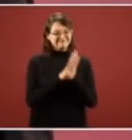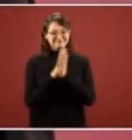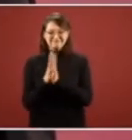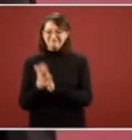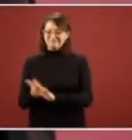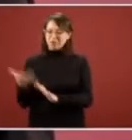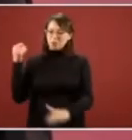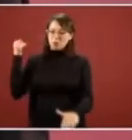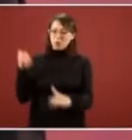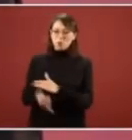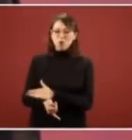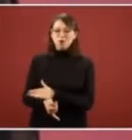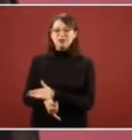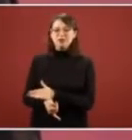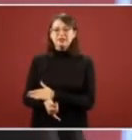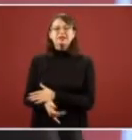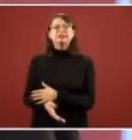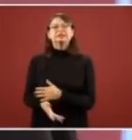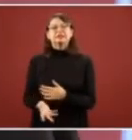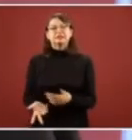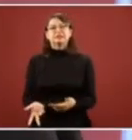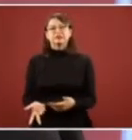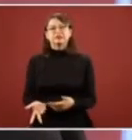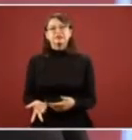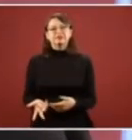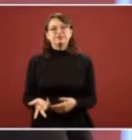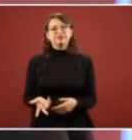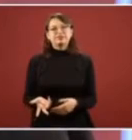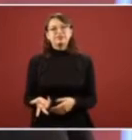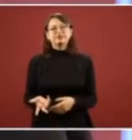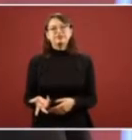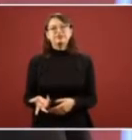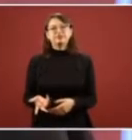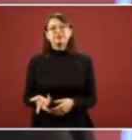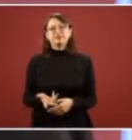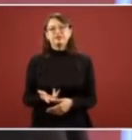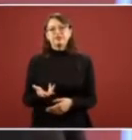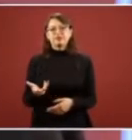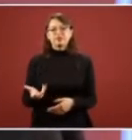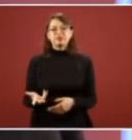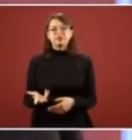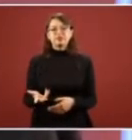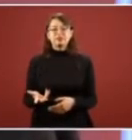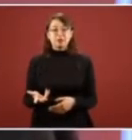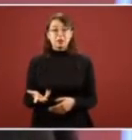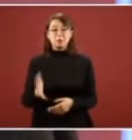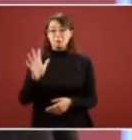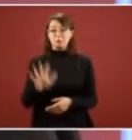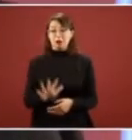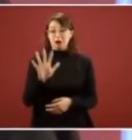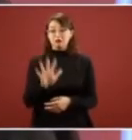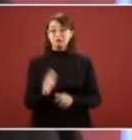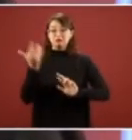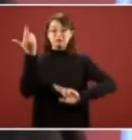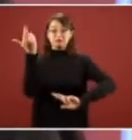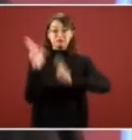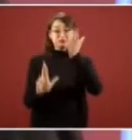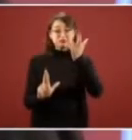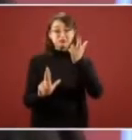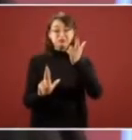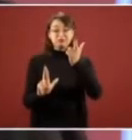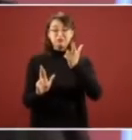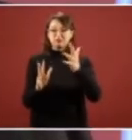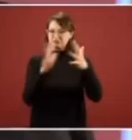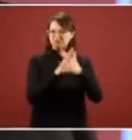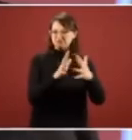A y transformation. And this es is una revolución pacífica. A peaceful revolution. Al